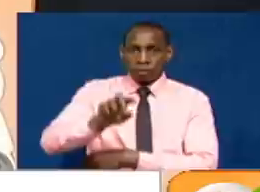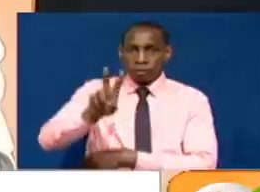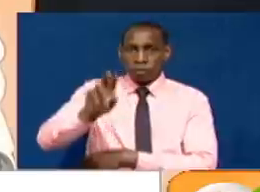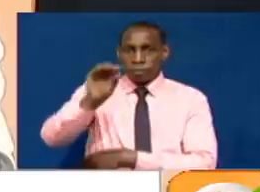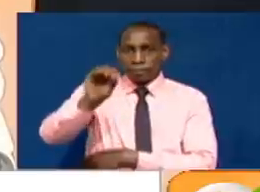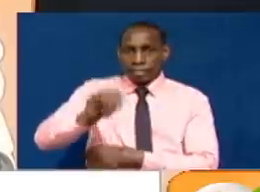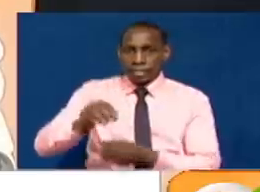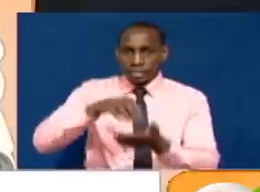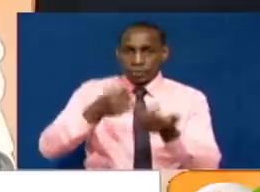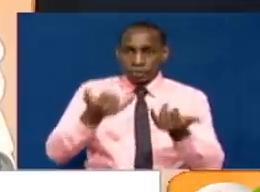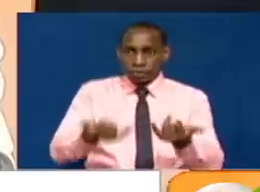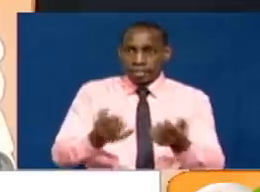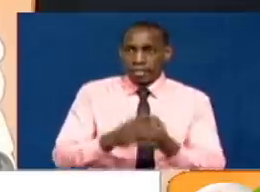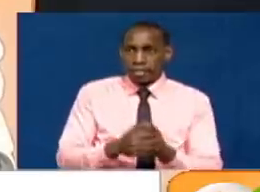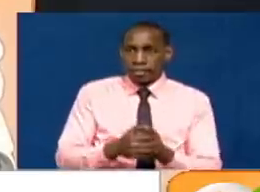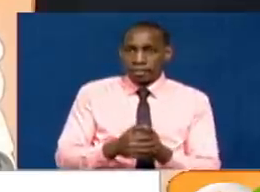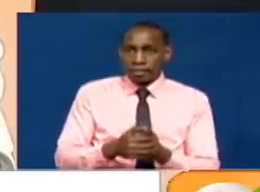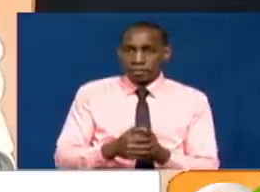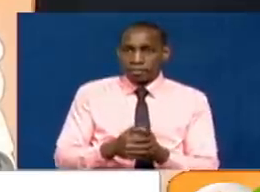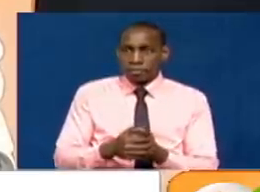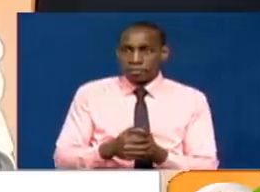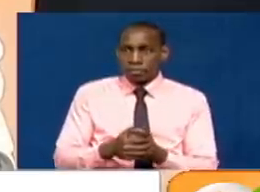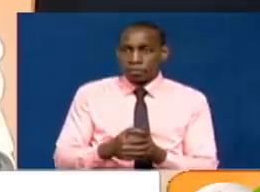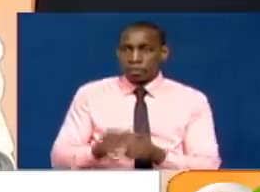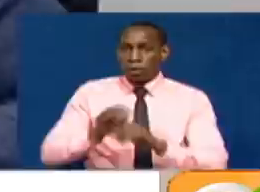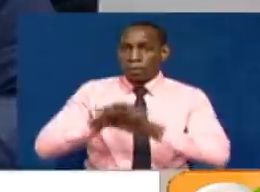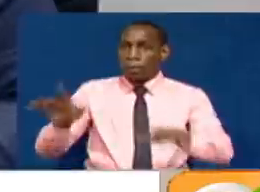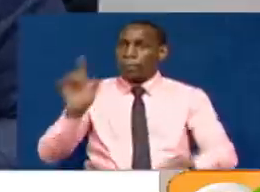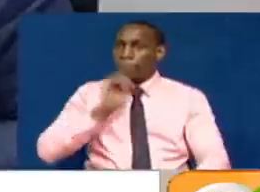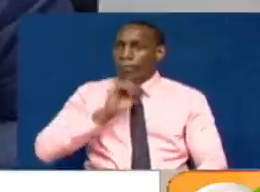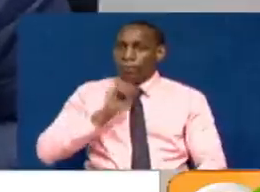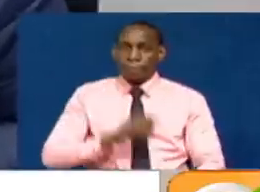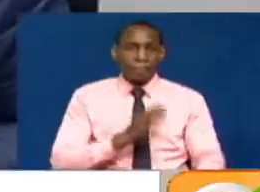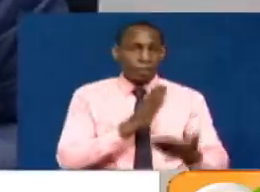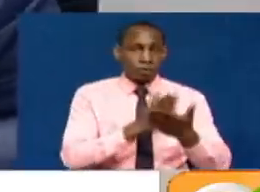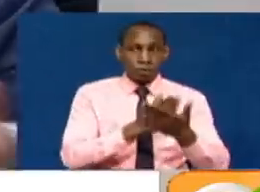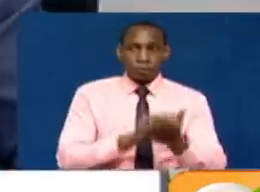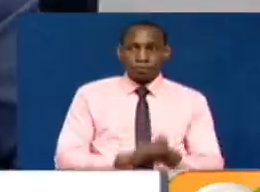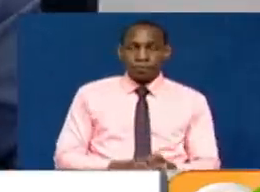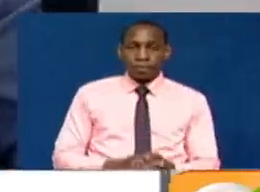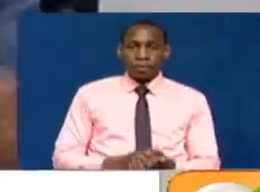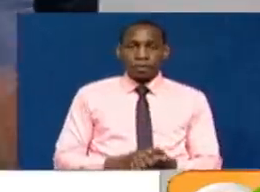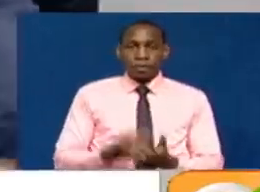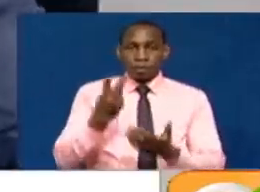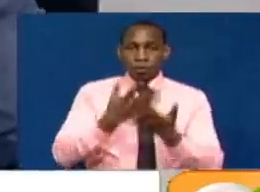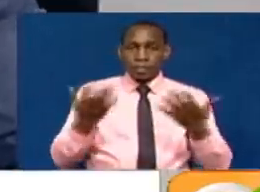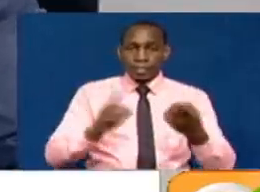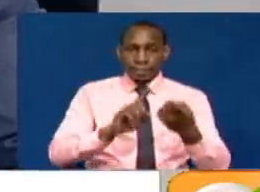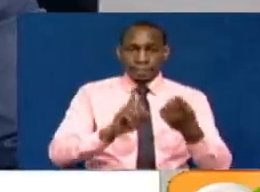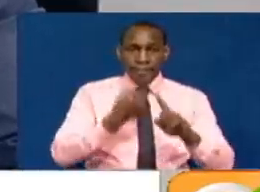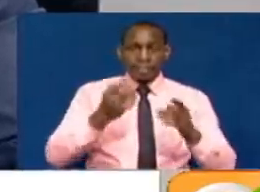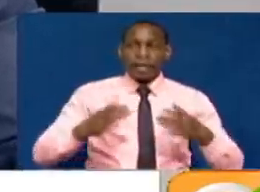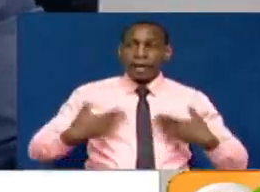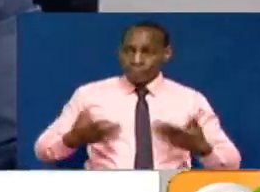seeing now to a shutdown. Absolutely. And two things. Kwanza, I'm happy